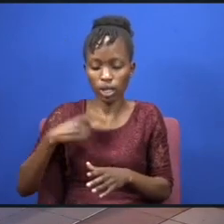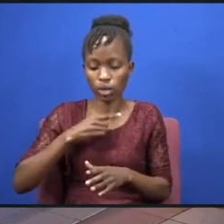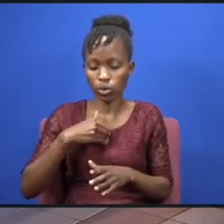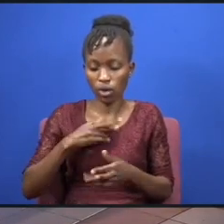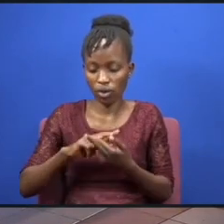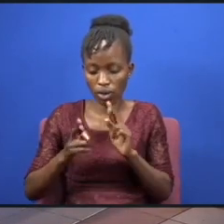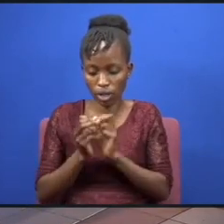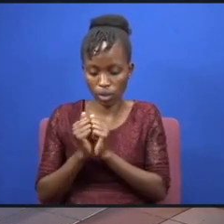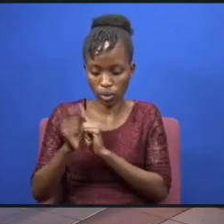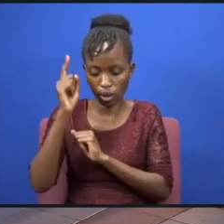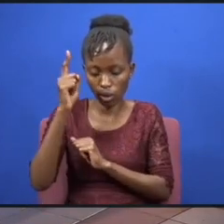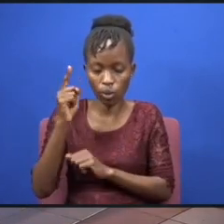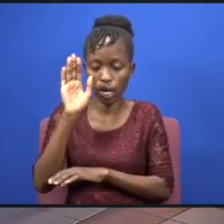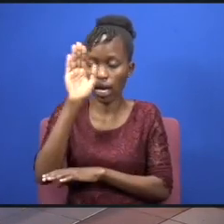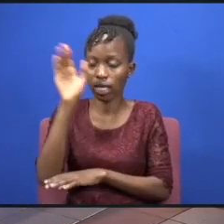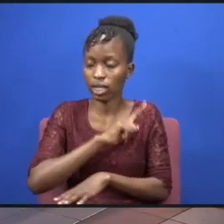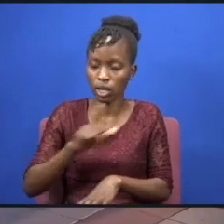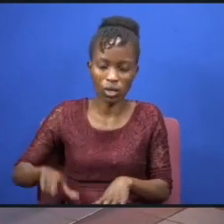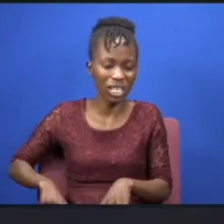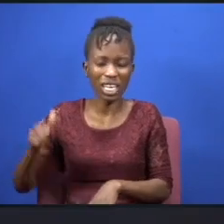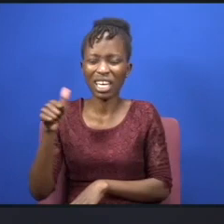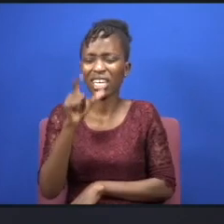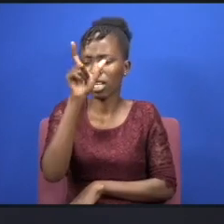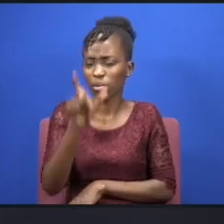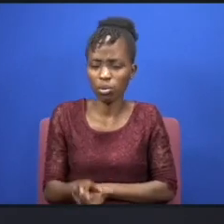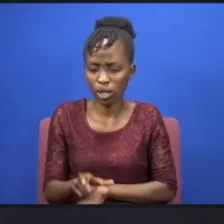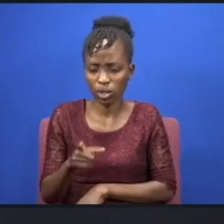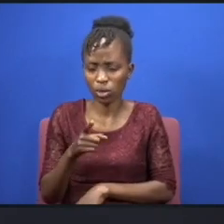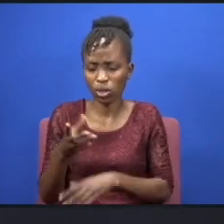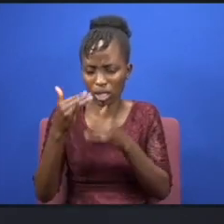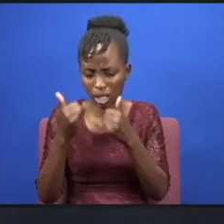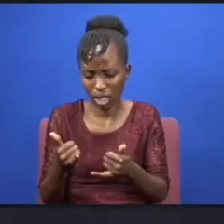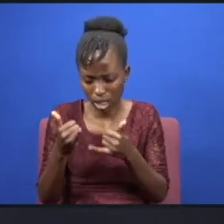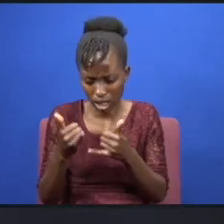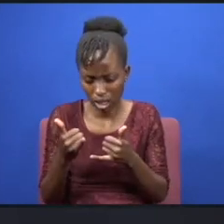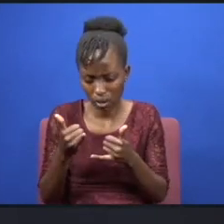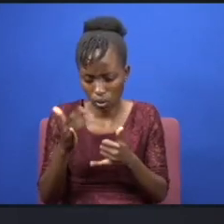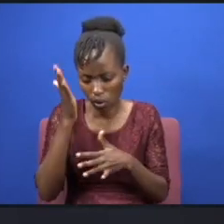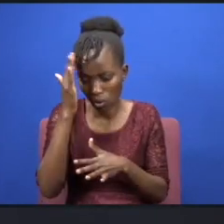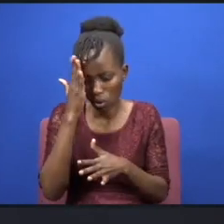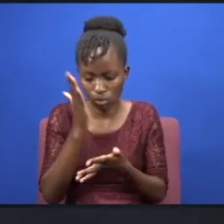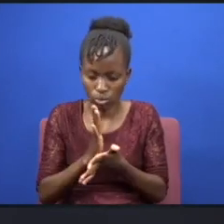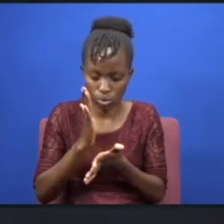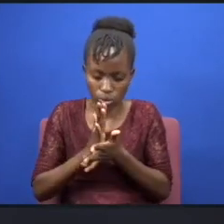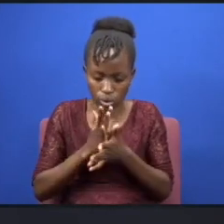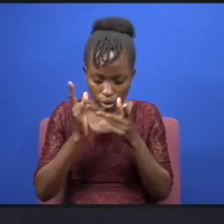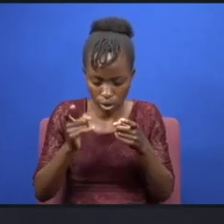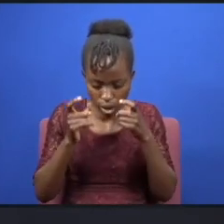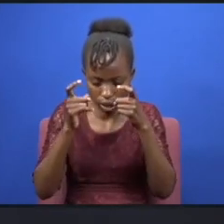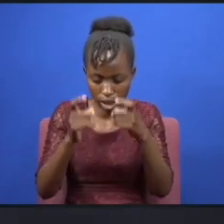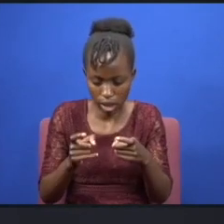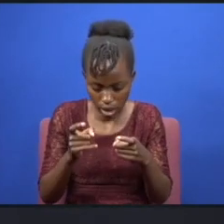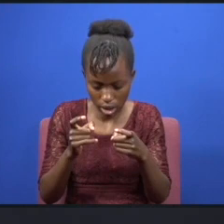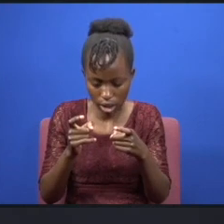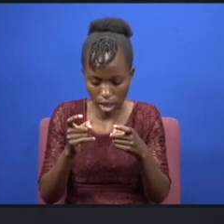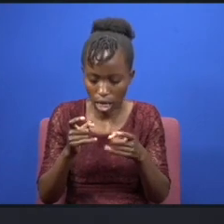you. We ask, O Father, that for anyone who right now recognizes that their sins are an impediment